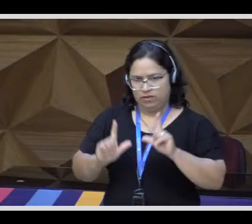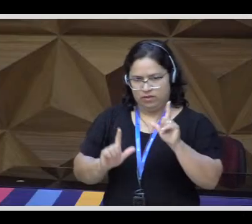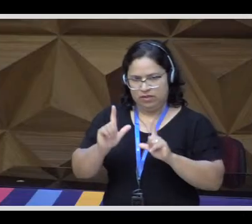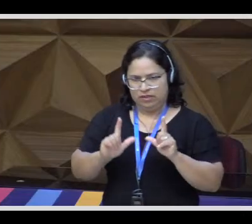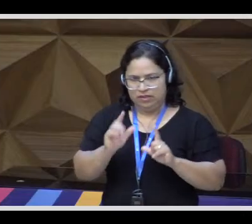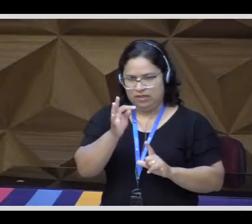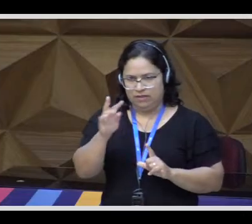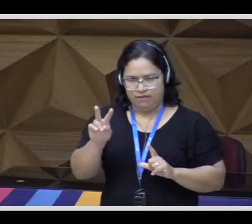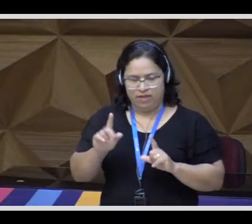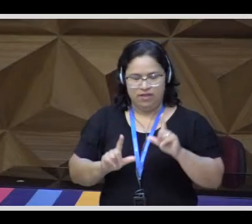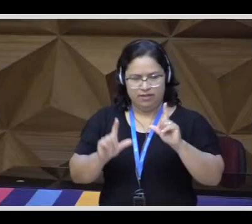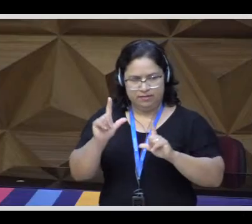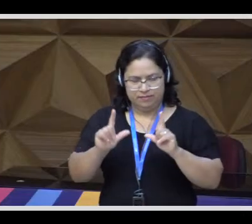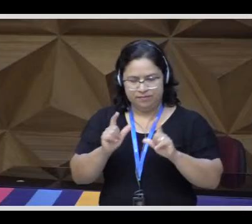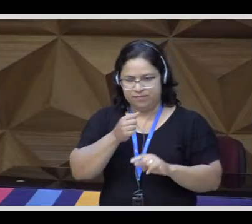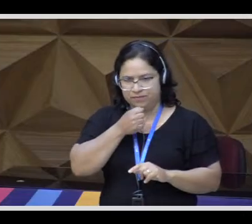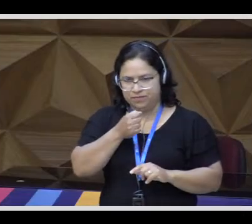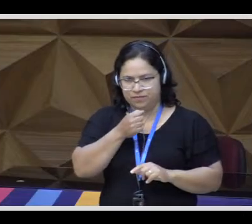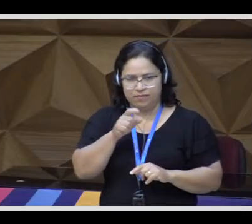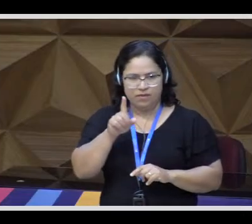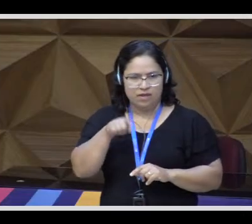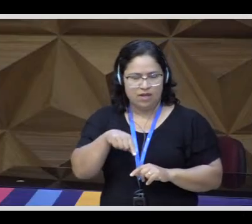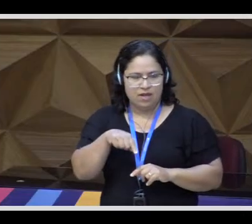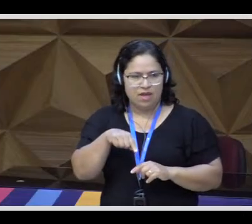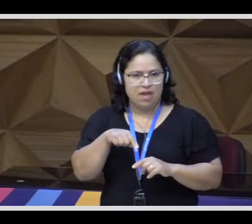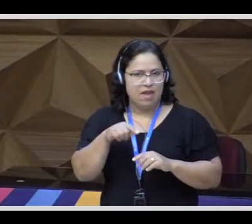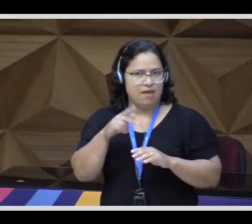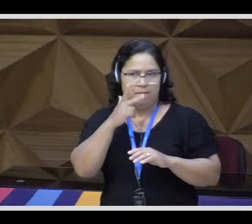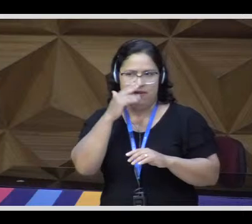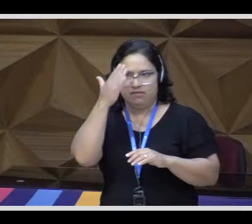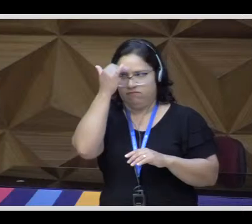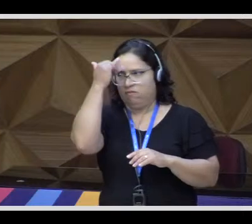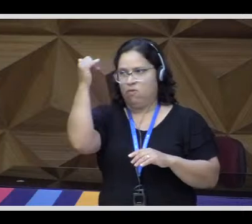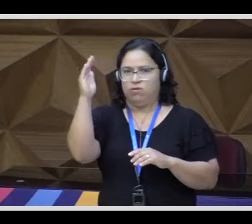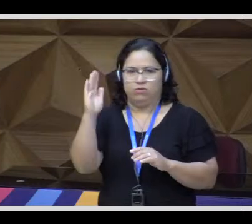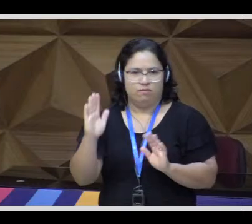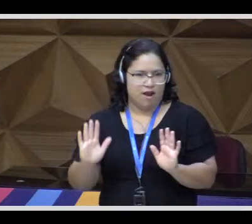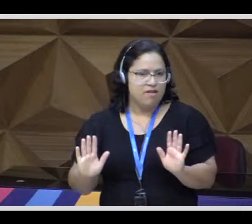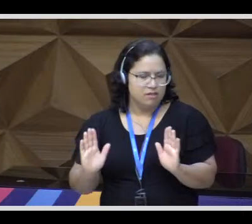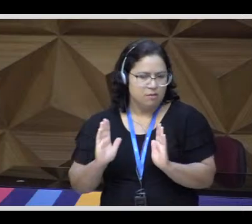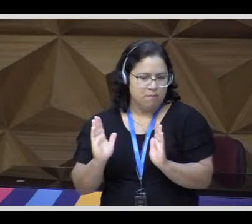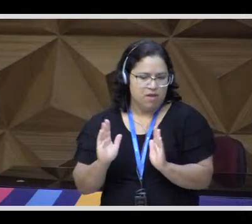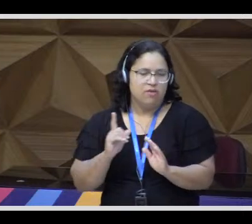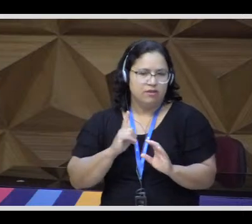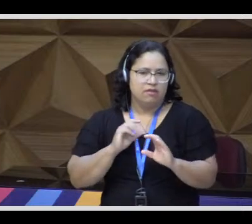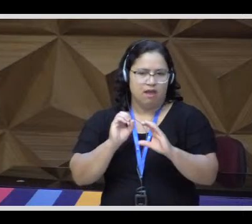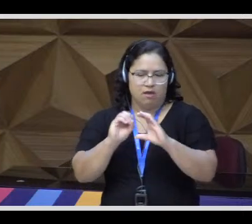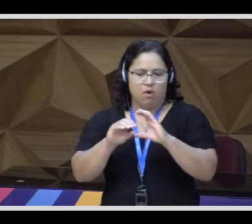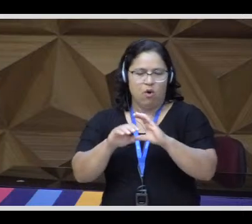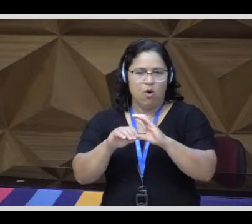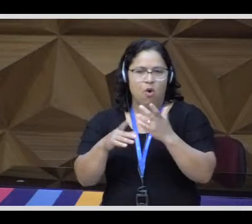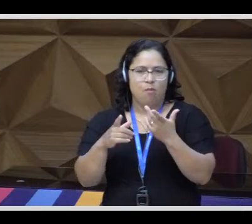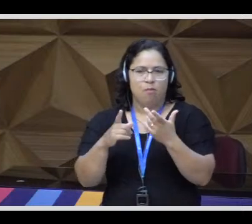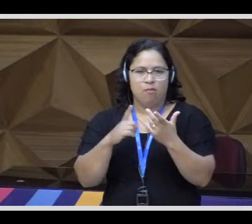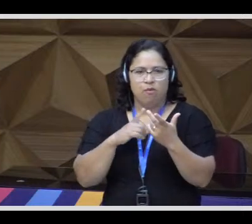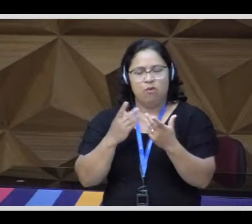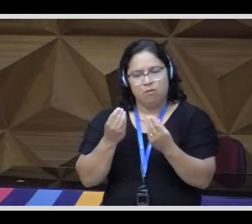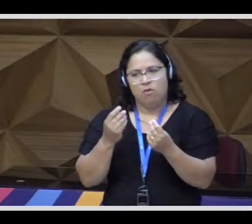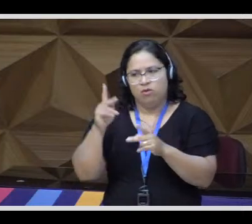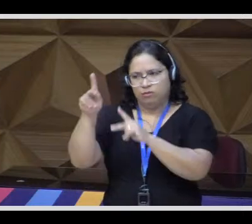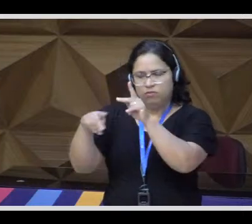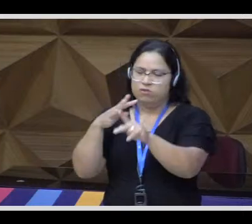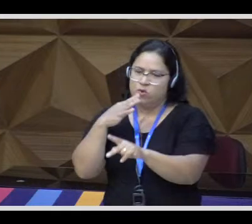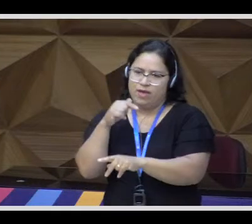TV kind of speaker right now. He has a big TV show in TV Globo. He's very popular. So in